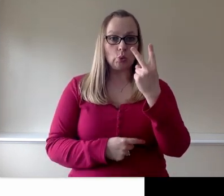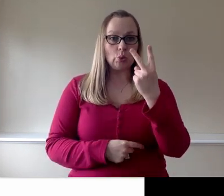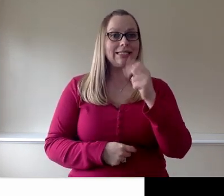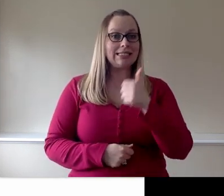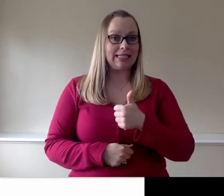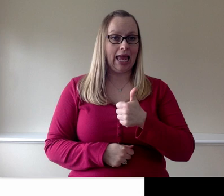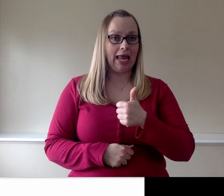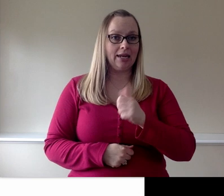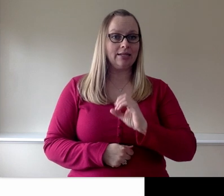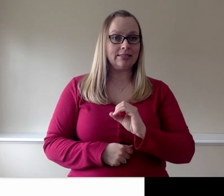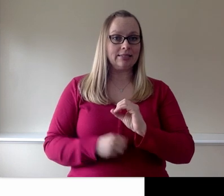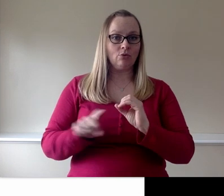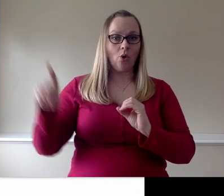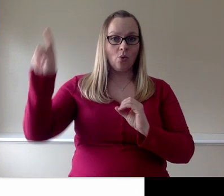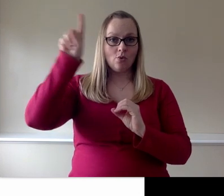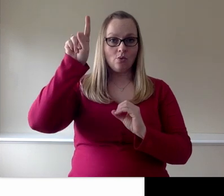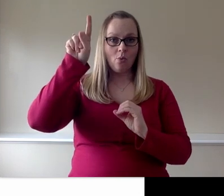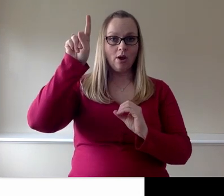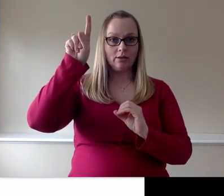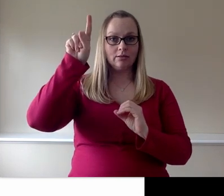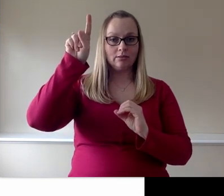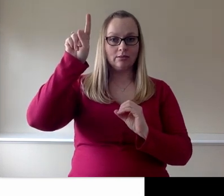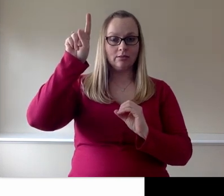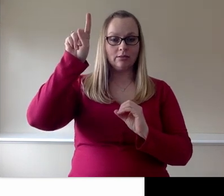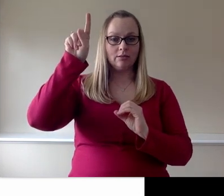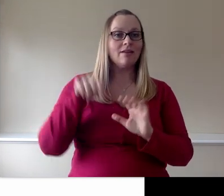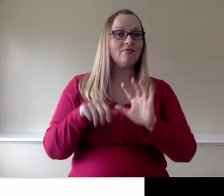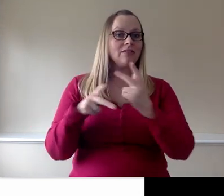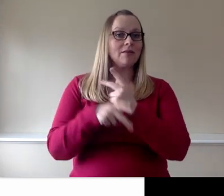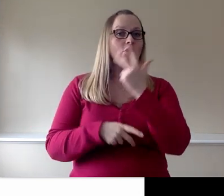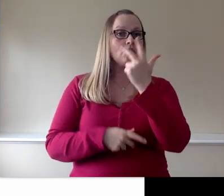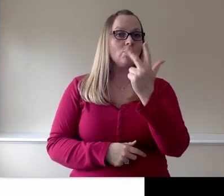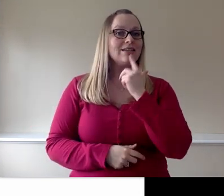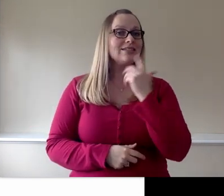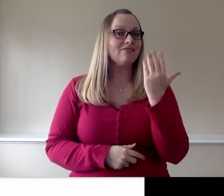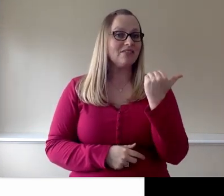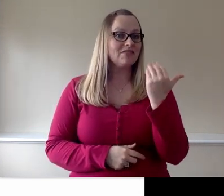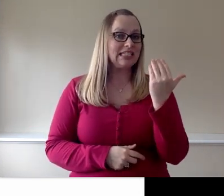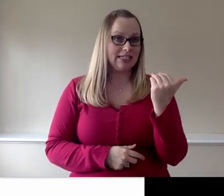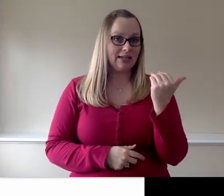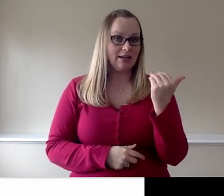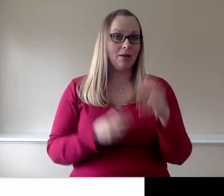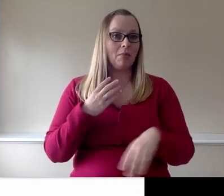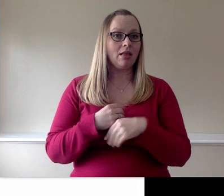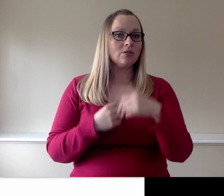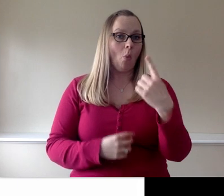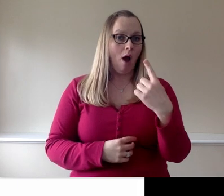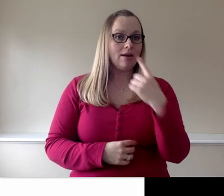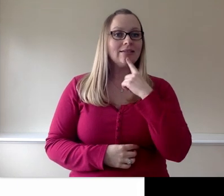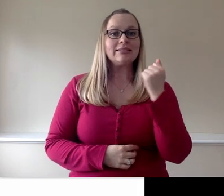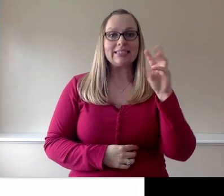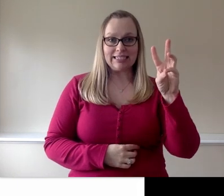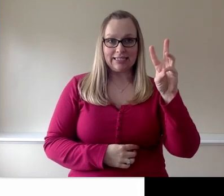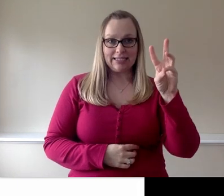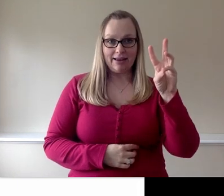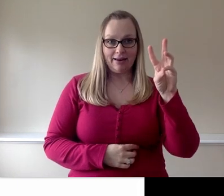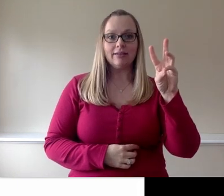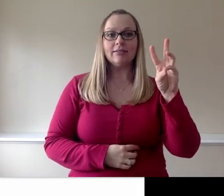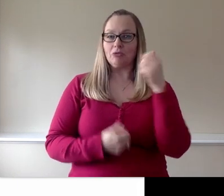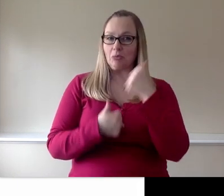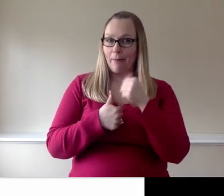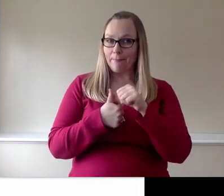Carry the 1, bring down the 0. 5 times 3 is 15, plus 1 more is 16. We have to remember